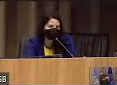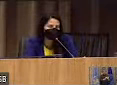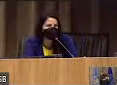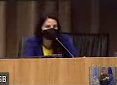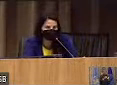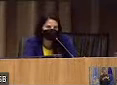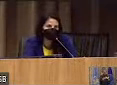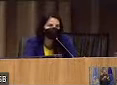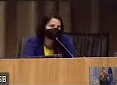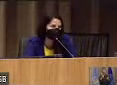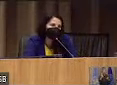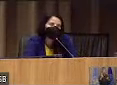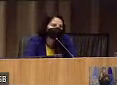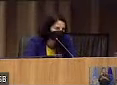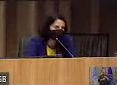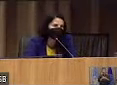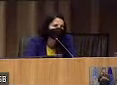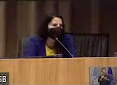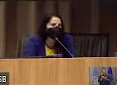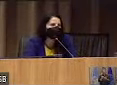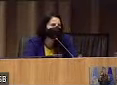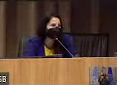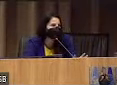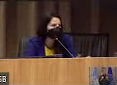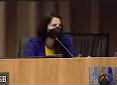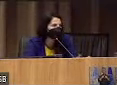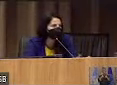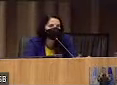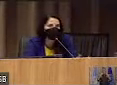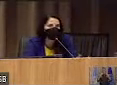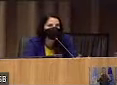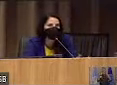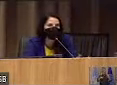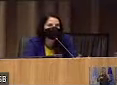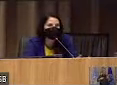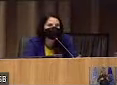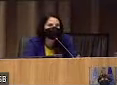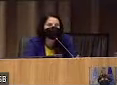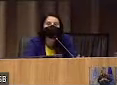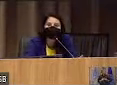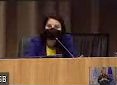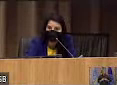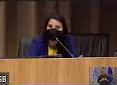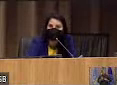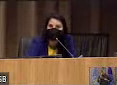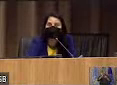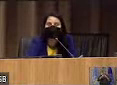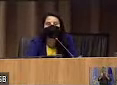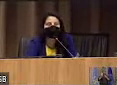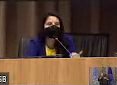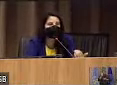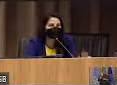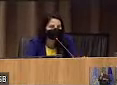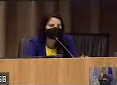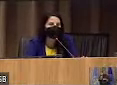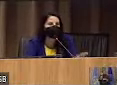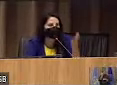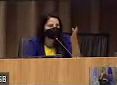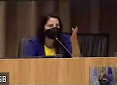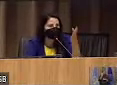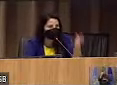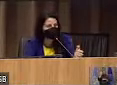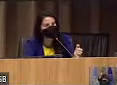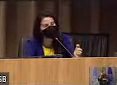old, and in some files it says that they didn't even have 1 year of study, and this is not